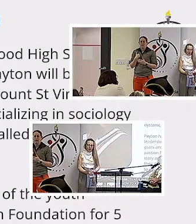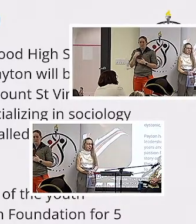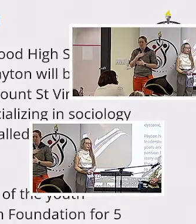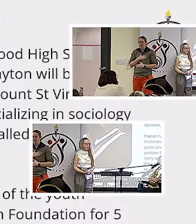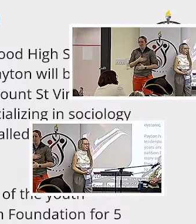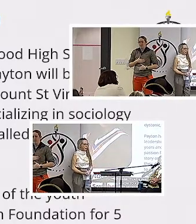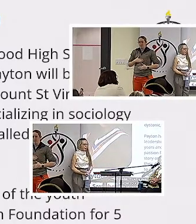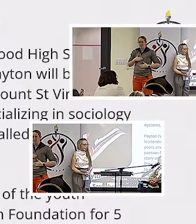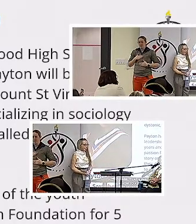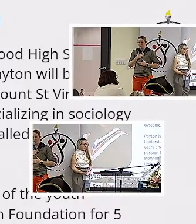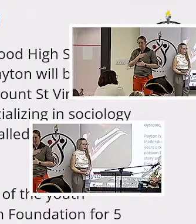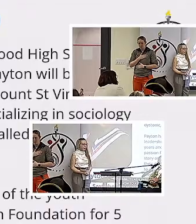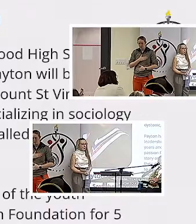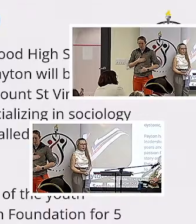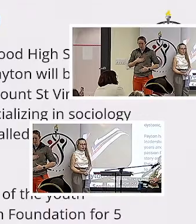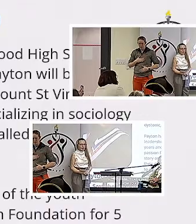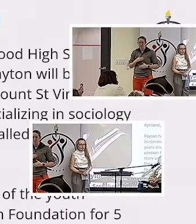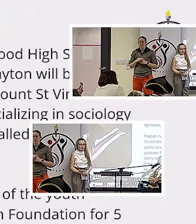it.